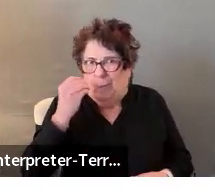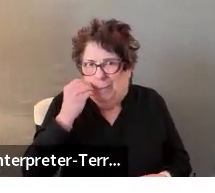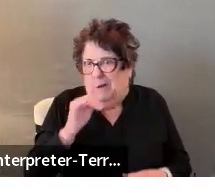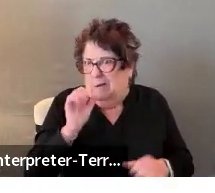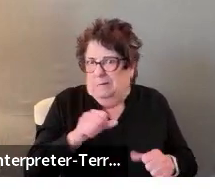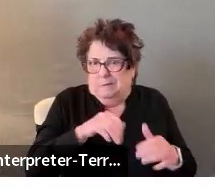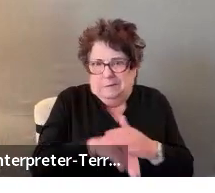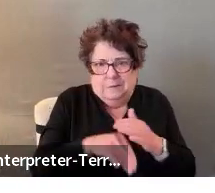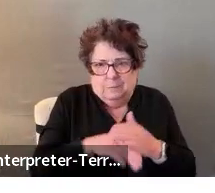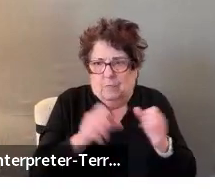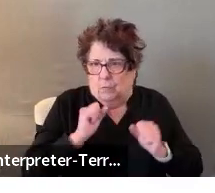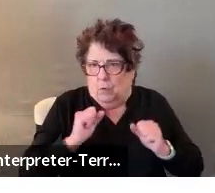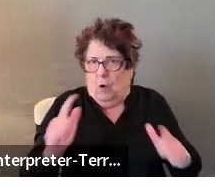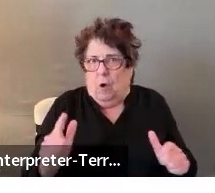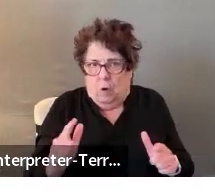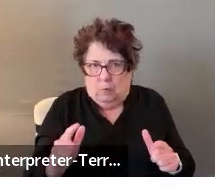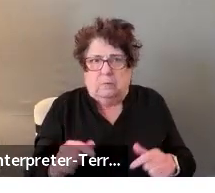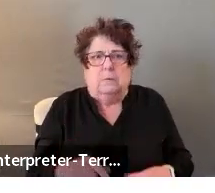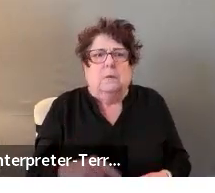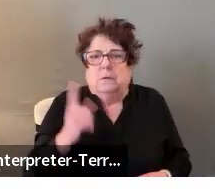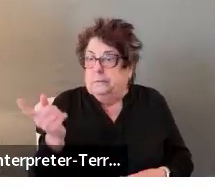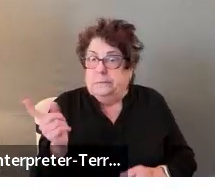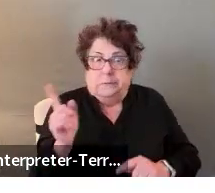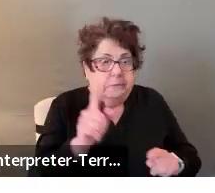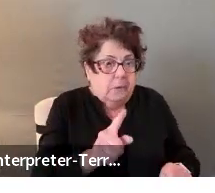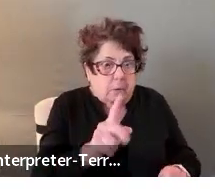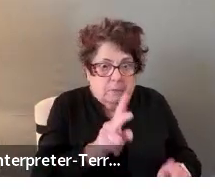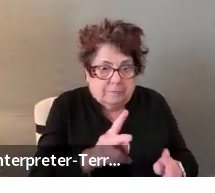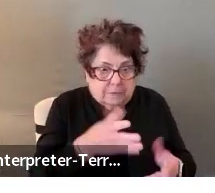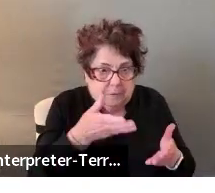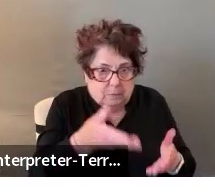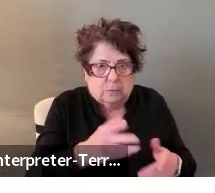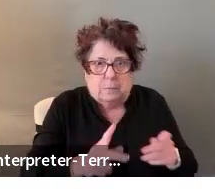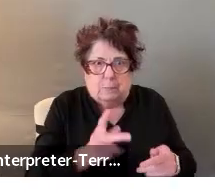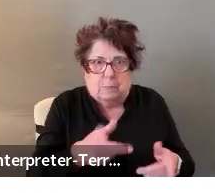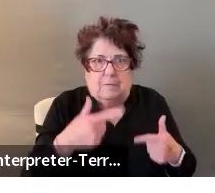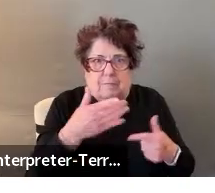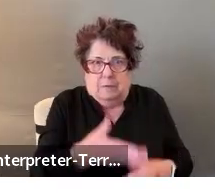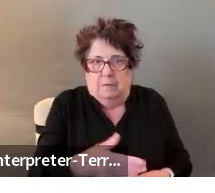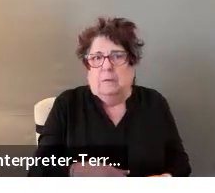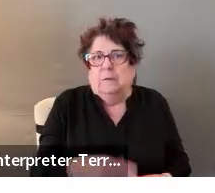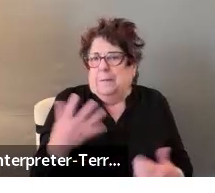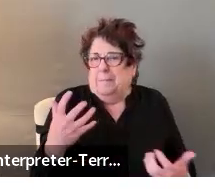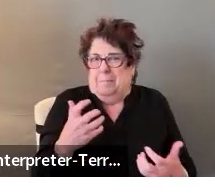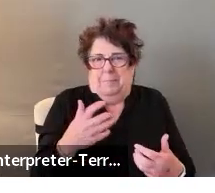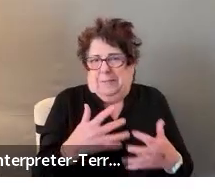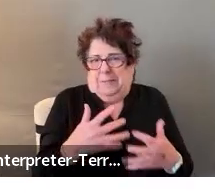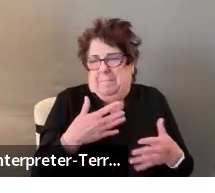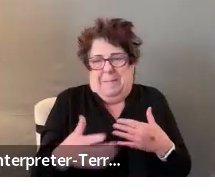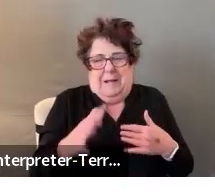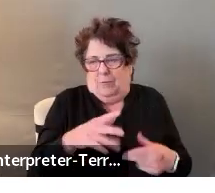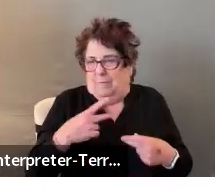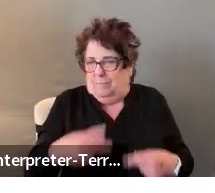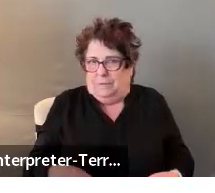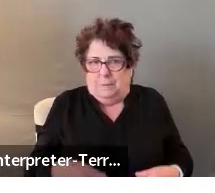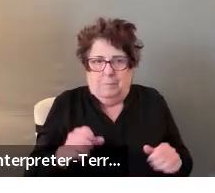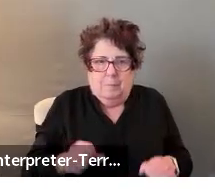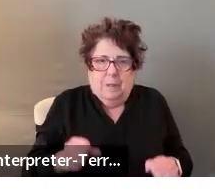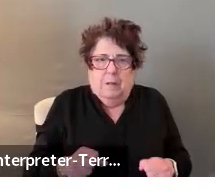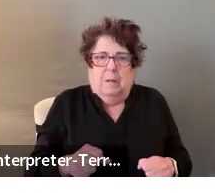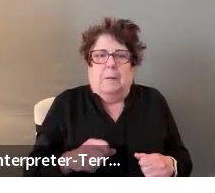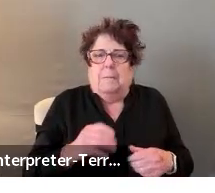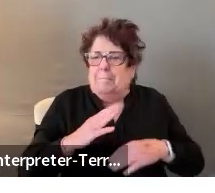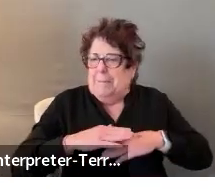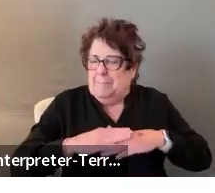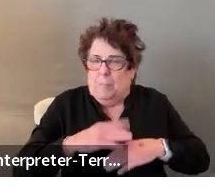abilities. Visitable homes have at least one entrance with 0 steps, 32 inches of clear passage through all